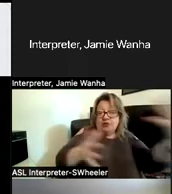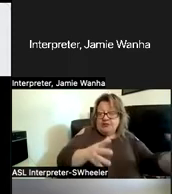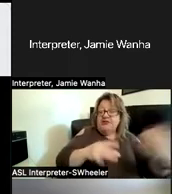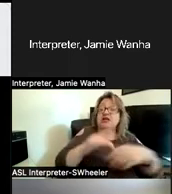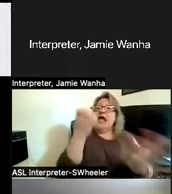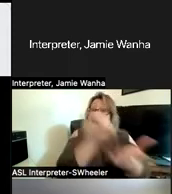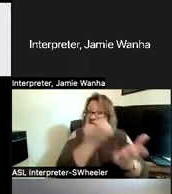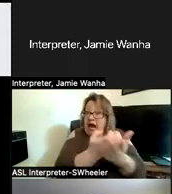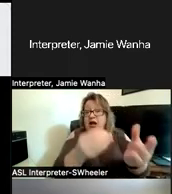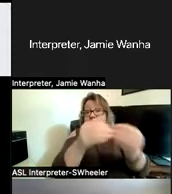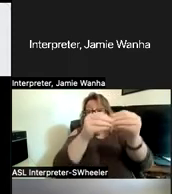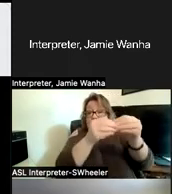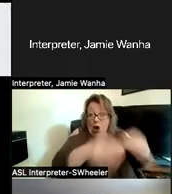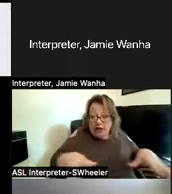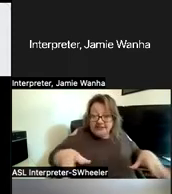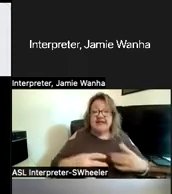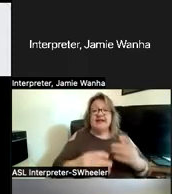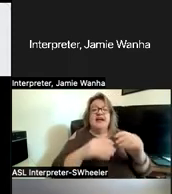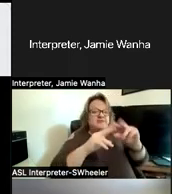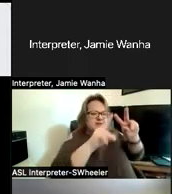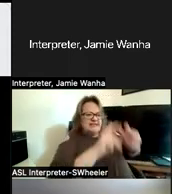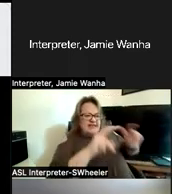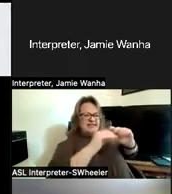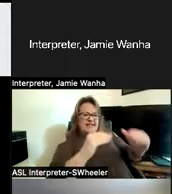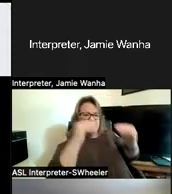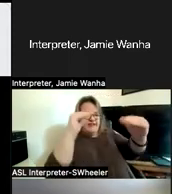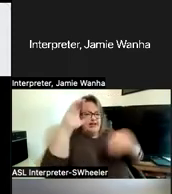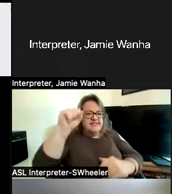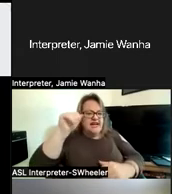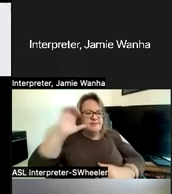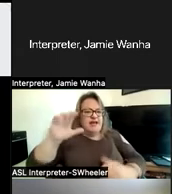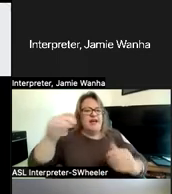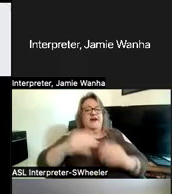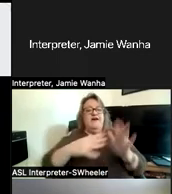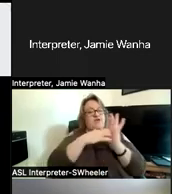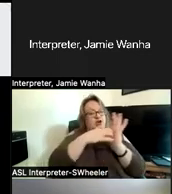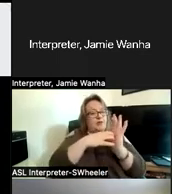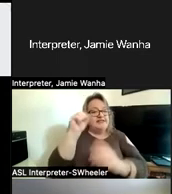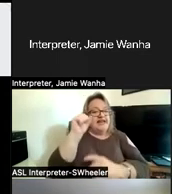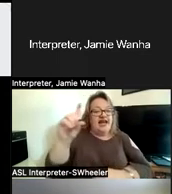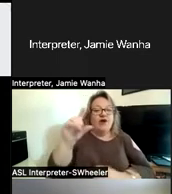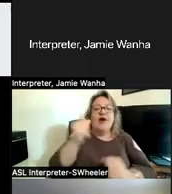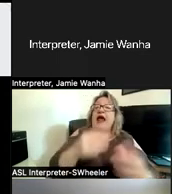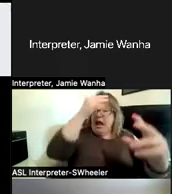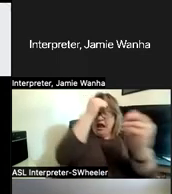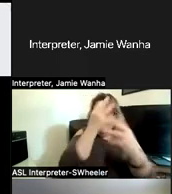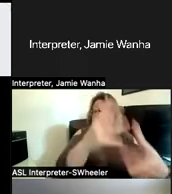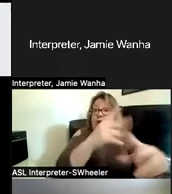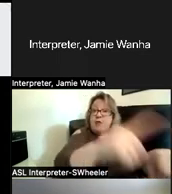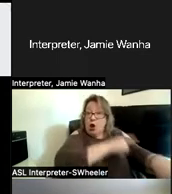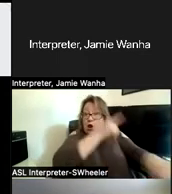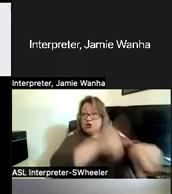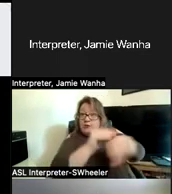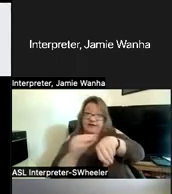resistance planning and preparation. So in the next slide, you are going to see a photo that for me and for us, you know, that